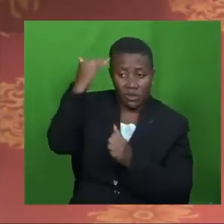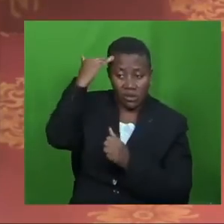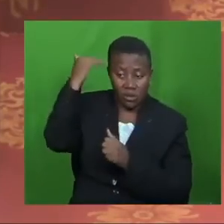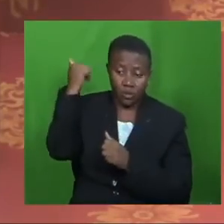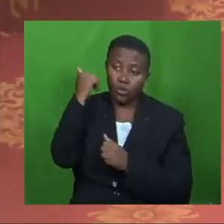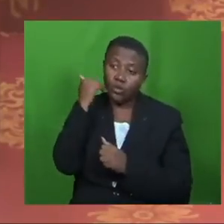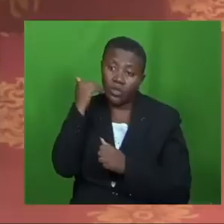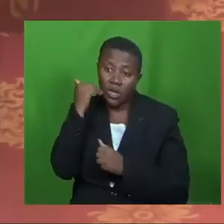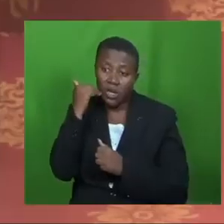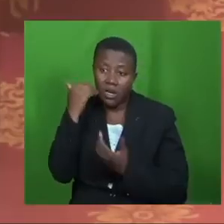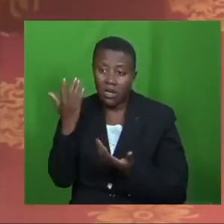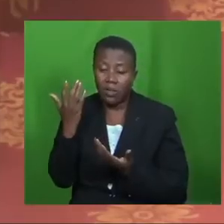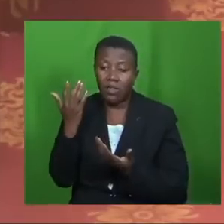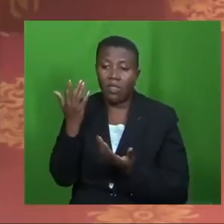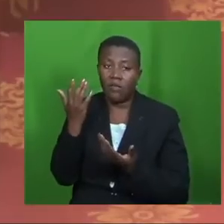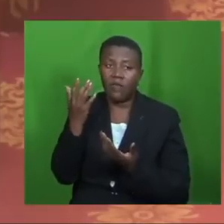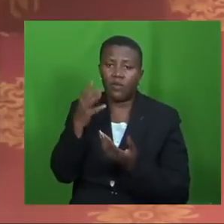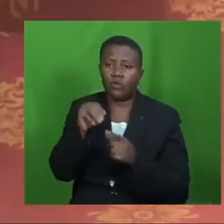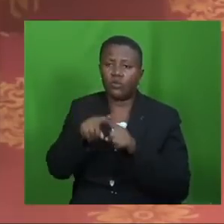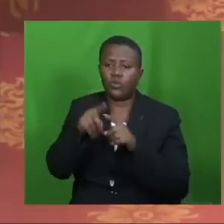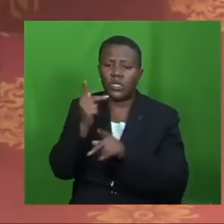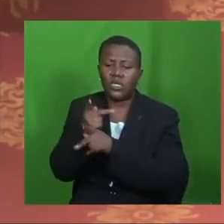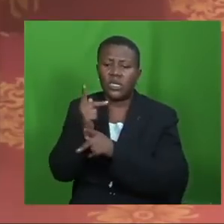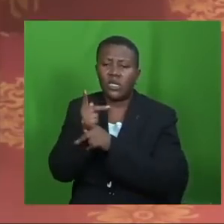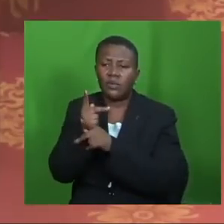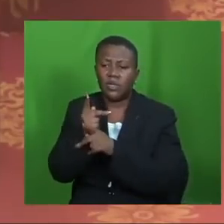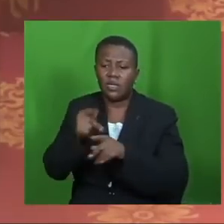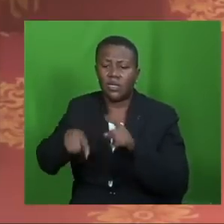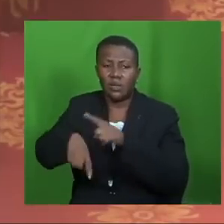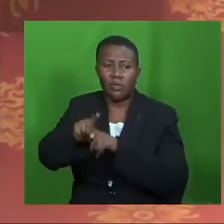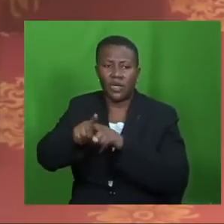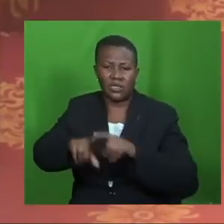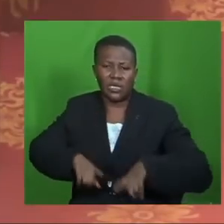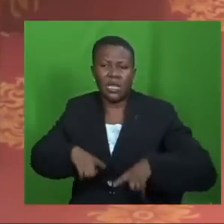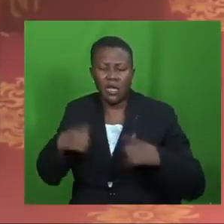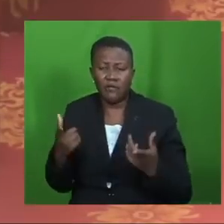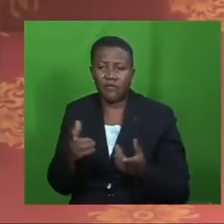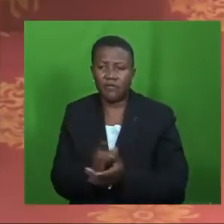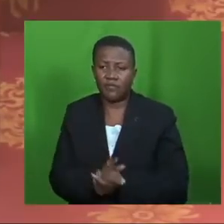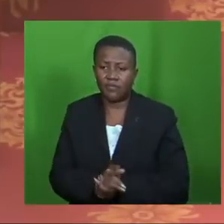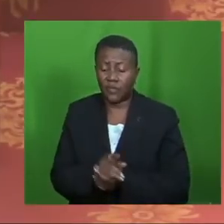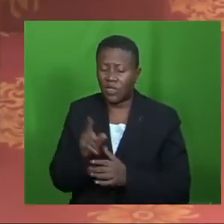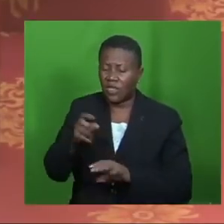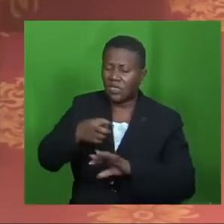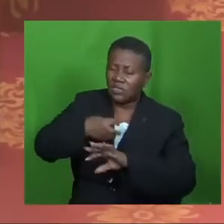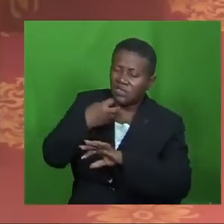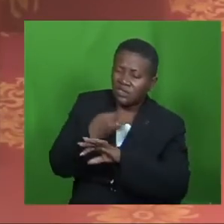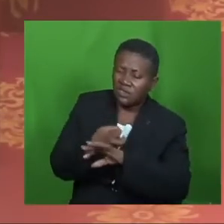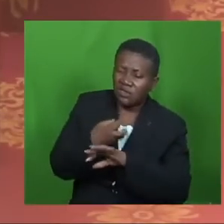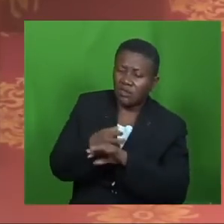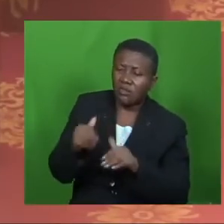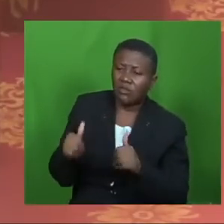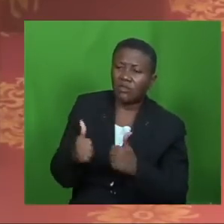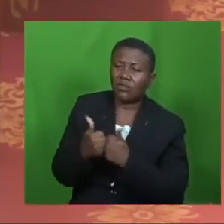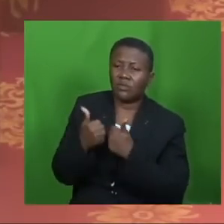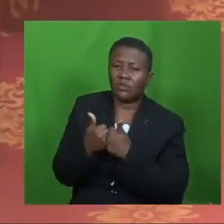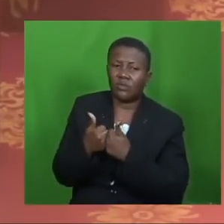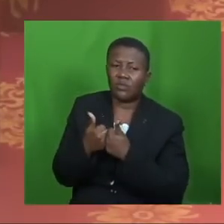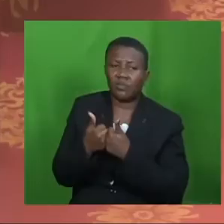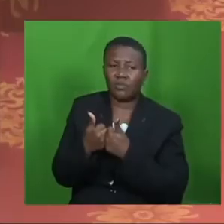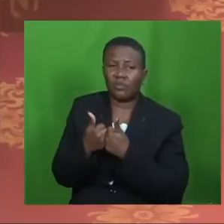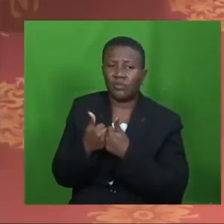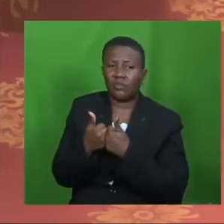Ghana's World Cup dream alive ahead of the final match. This was another difficult match for the Black Stars, but we emerged